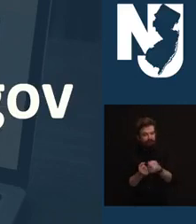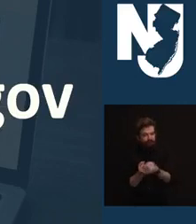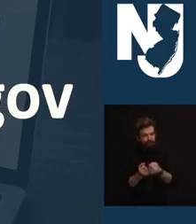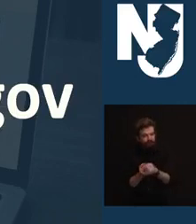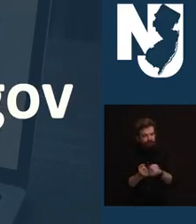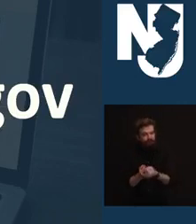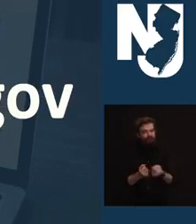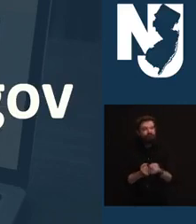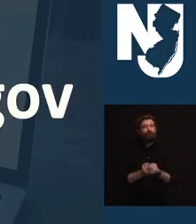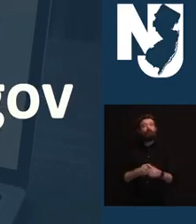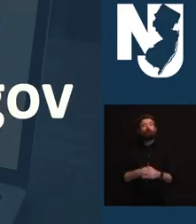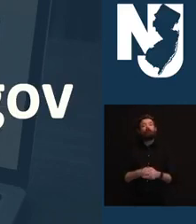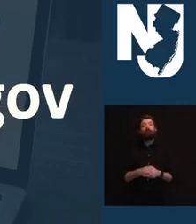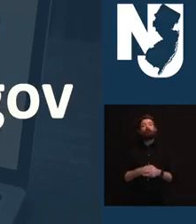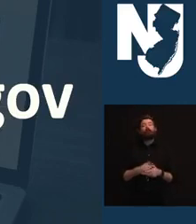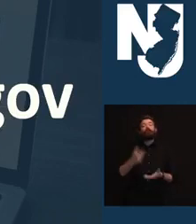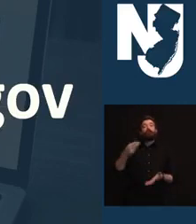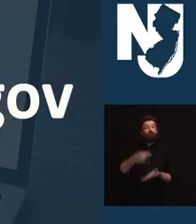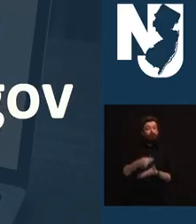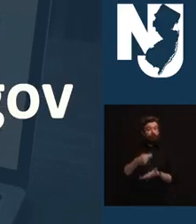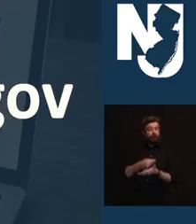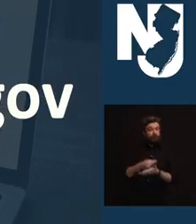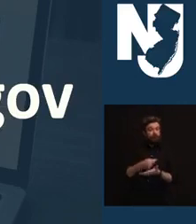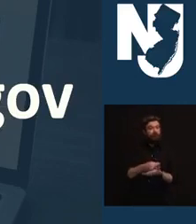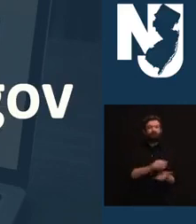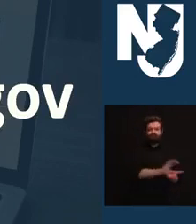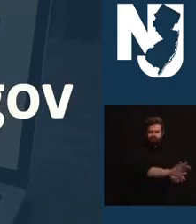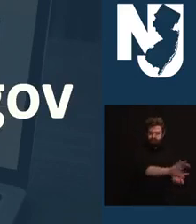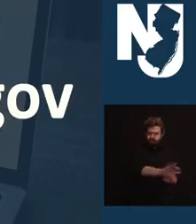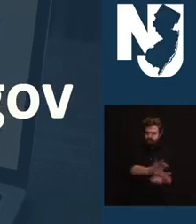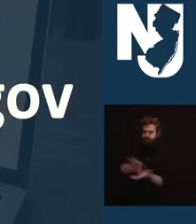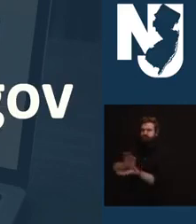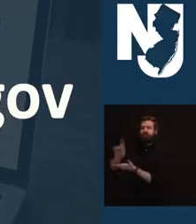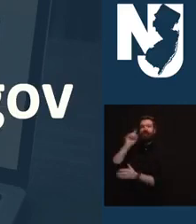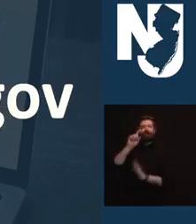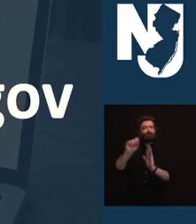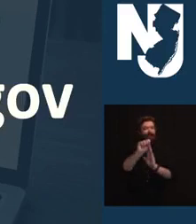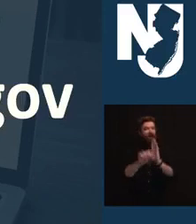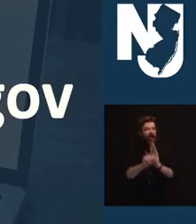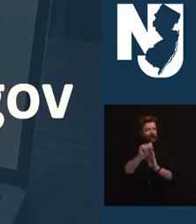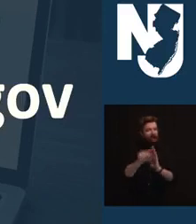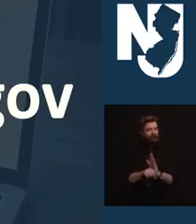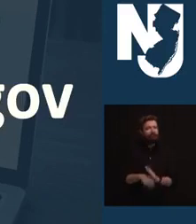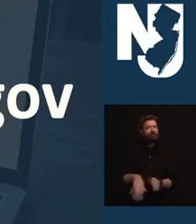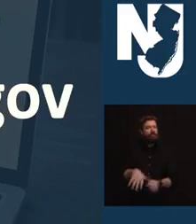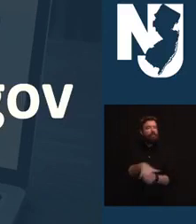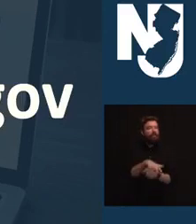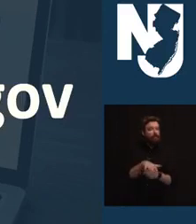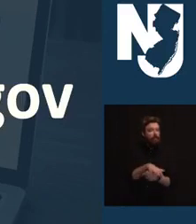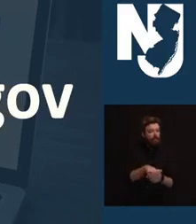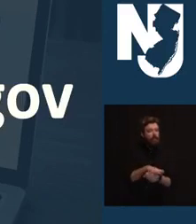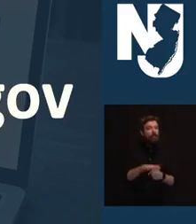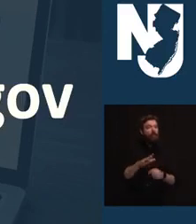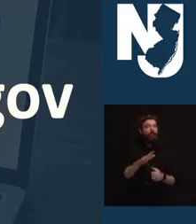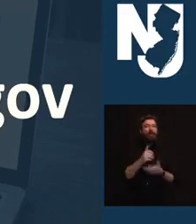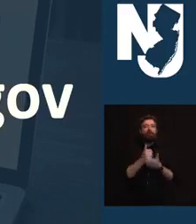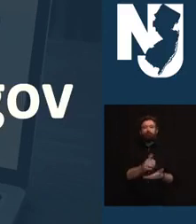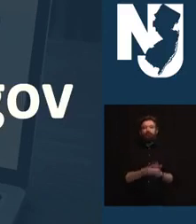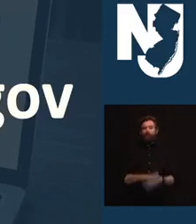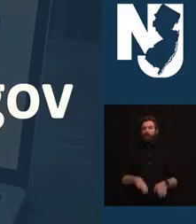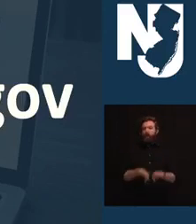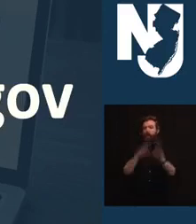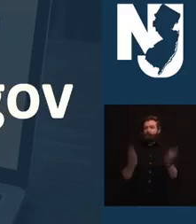to states and localities to do things like open up our schools and to ease the burden that the pandemic has put on an already